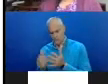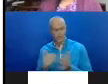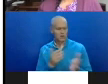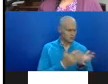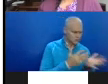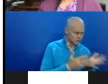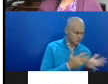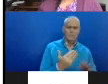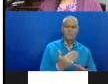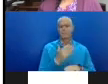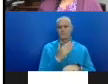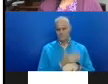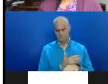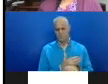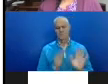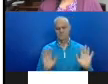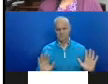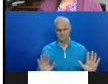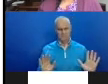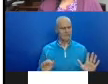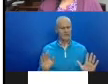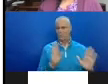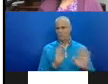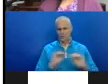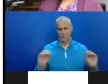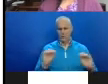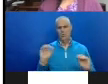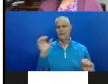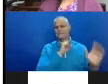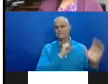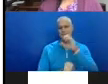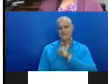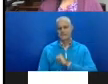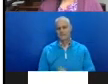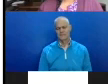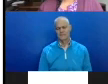through together. So we don't make assumptions around that.